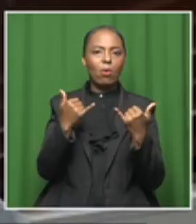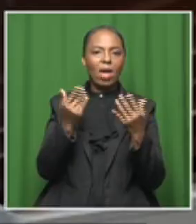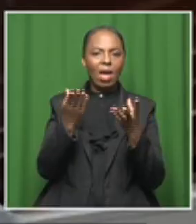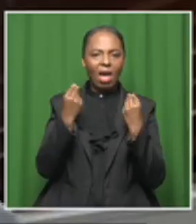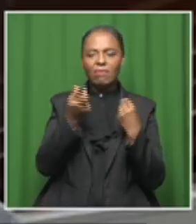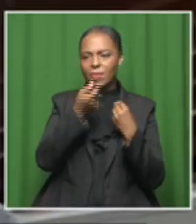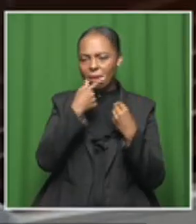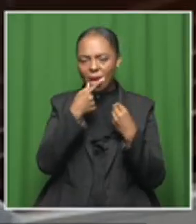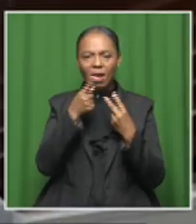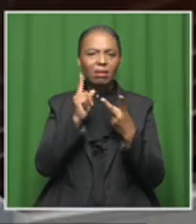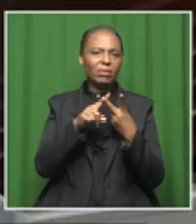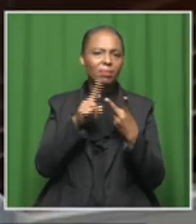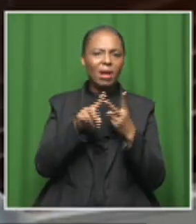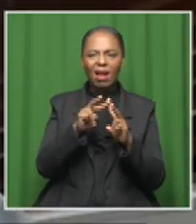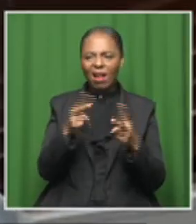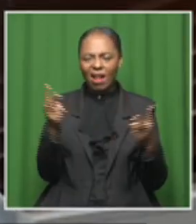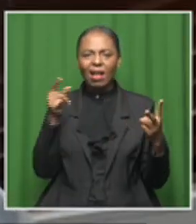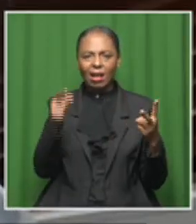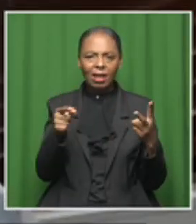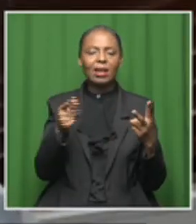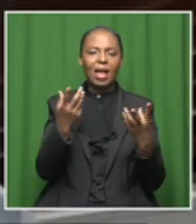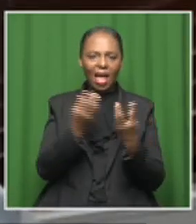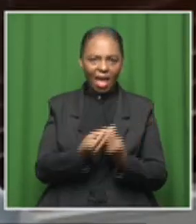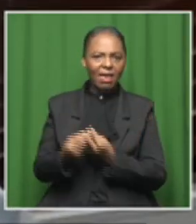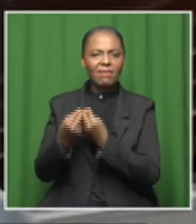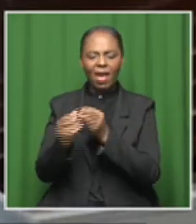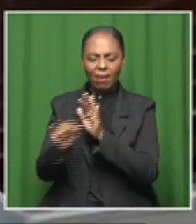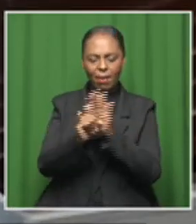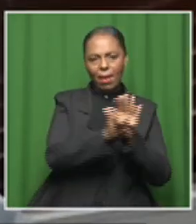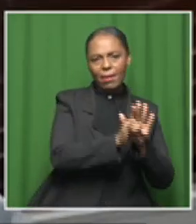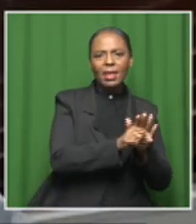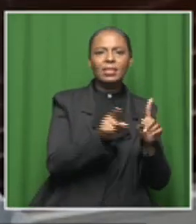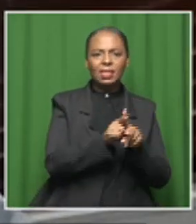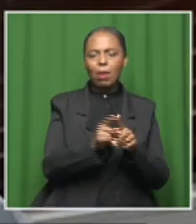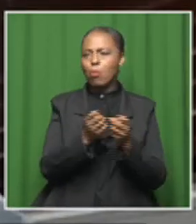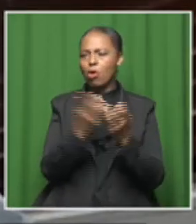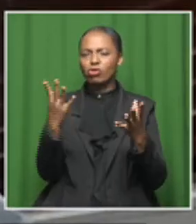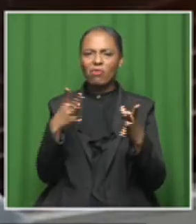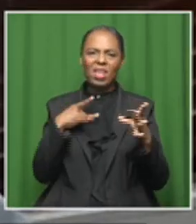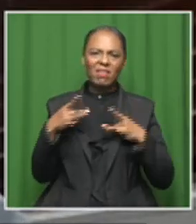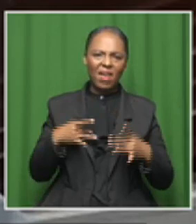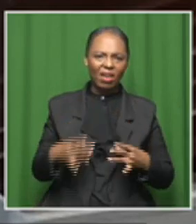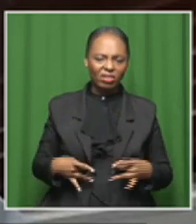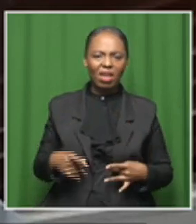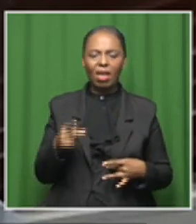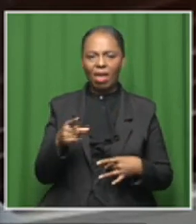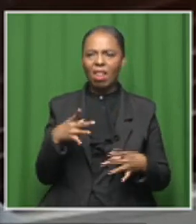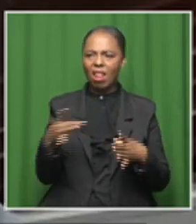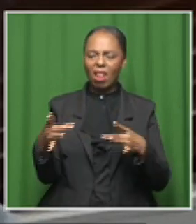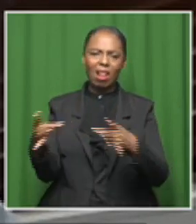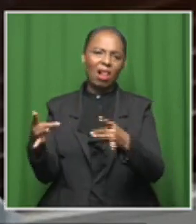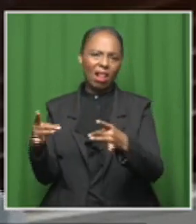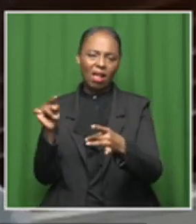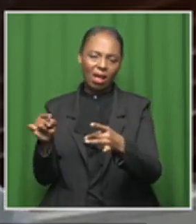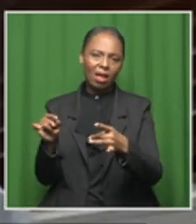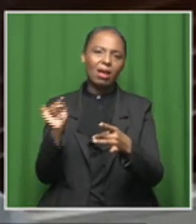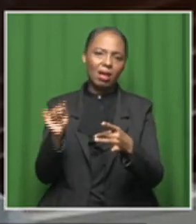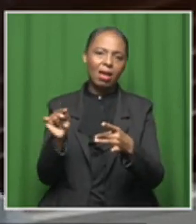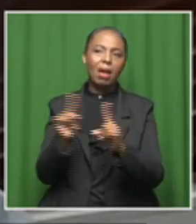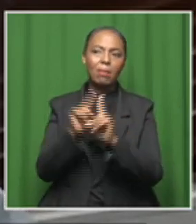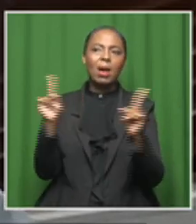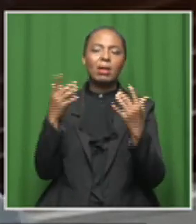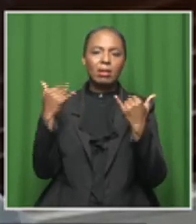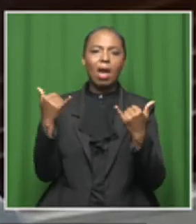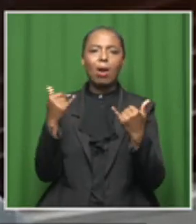it evolves and changes slightly, we've had so many of the infections that we already have a complex immunity, and hopefully